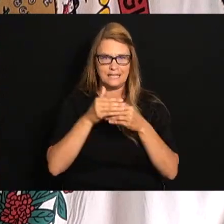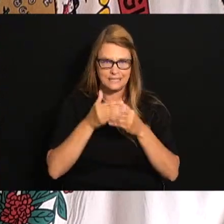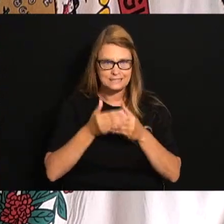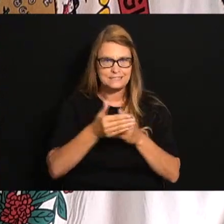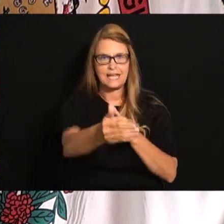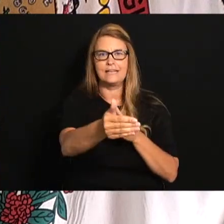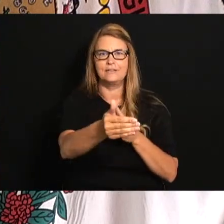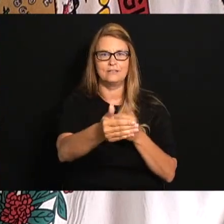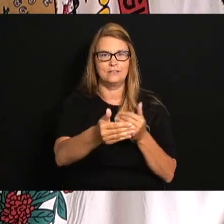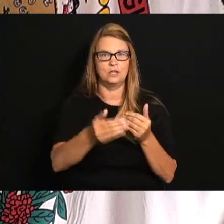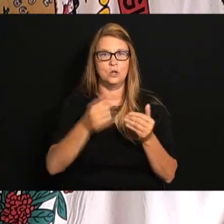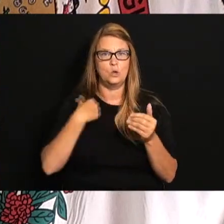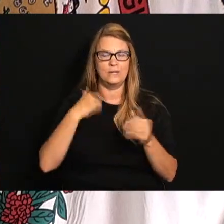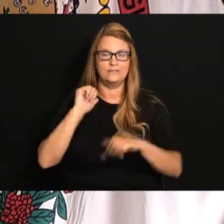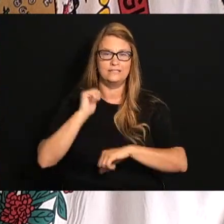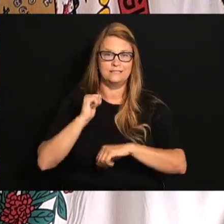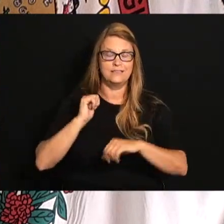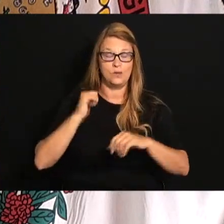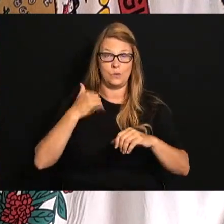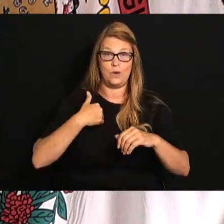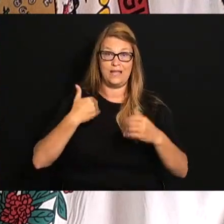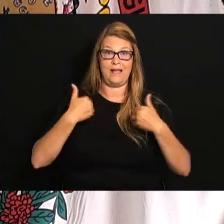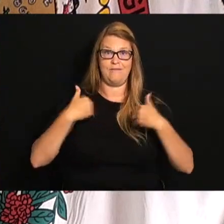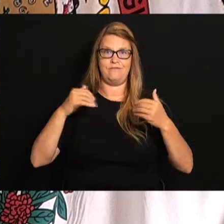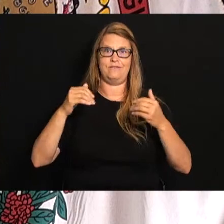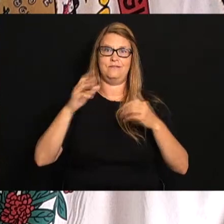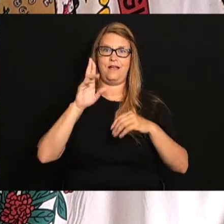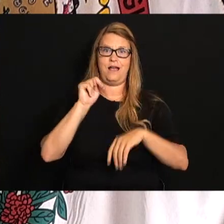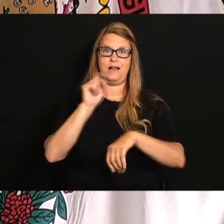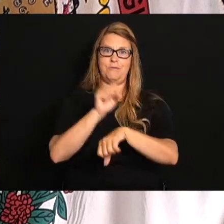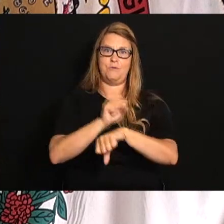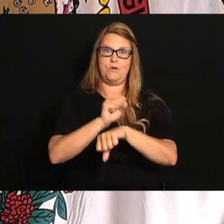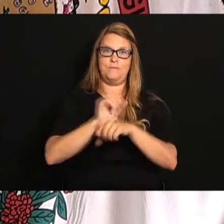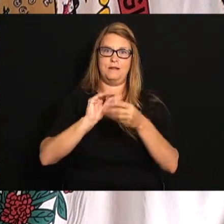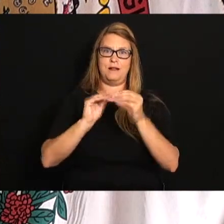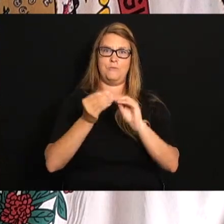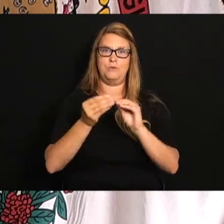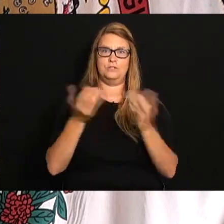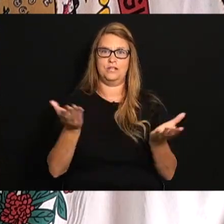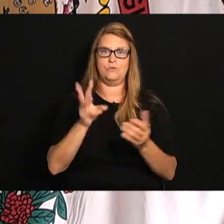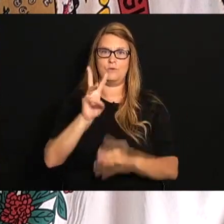the all-time record of unemployment for the unemployment rate in West Virginia.